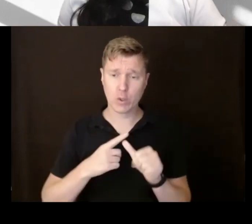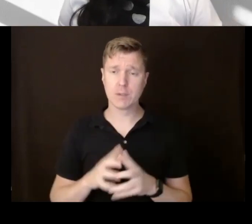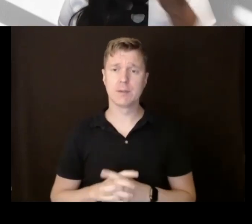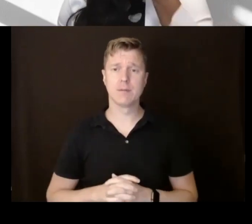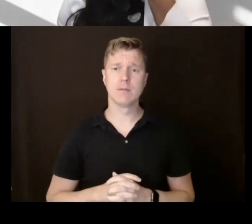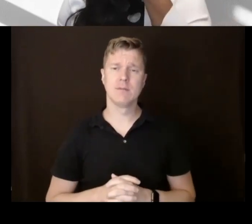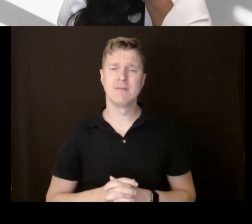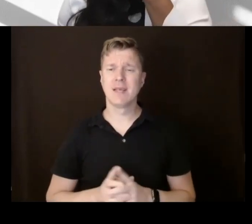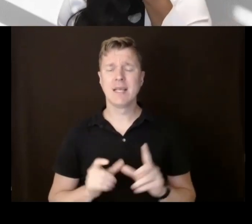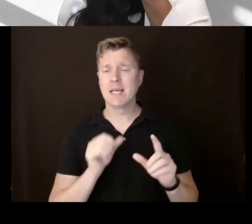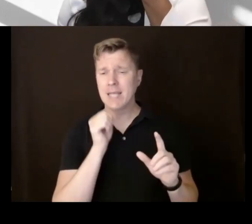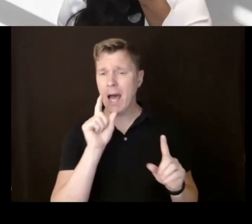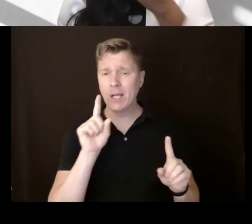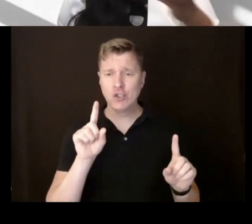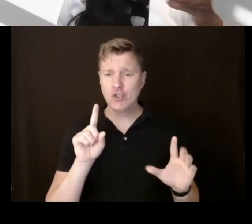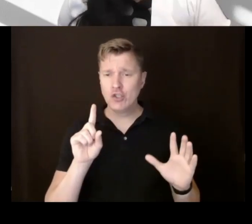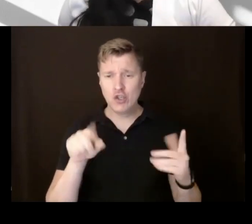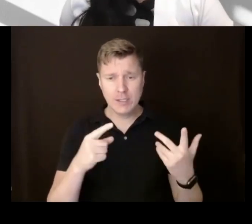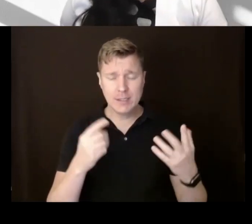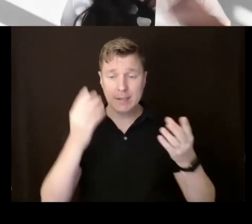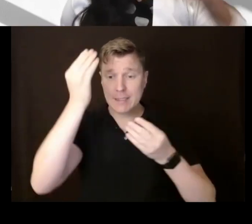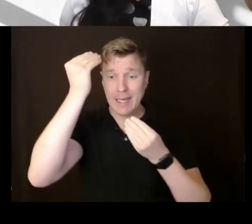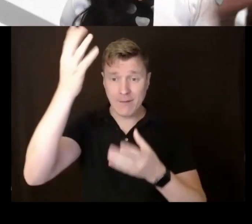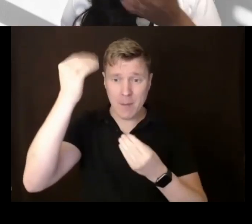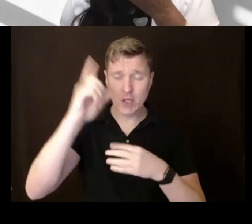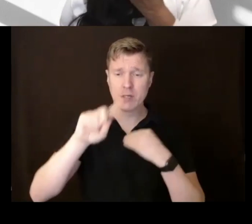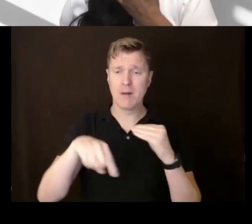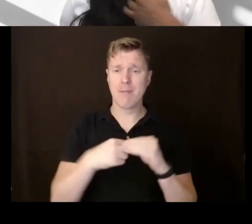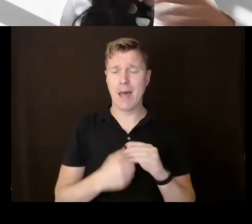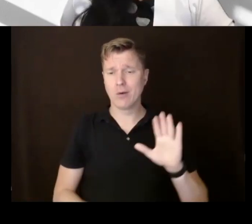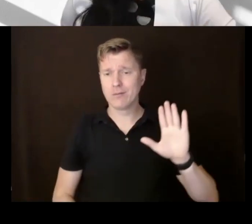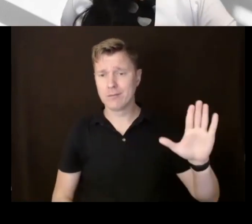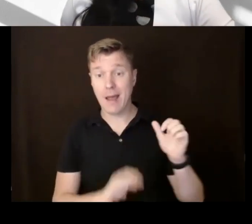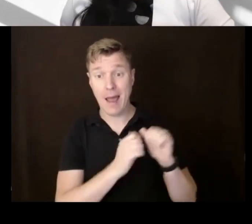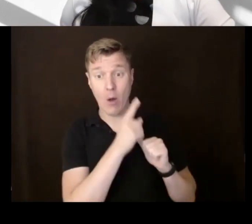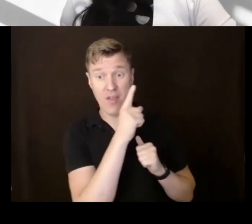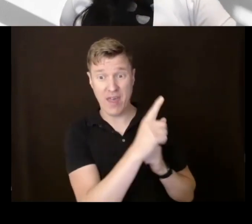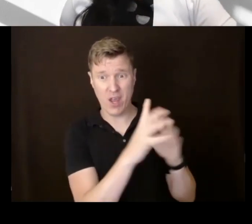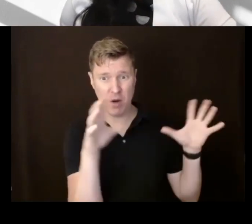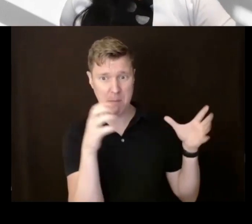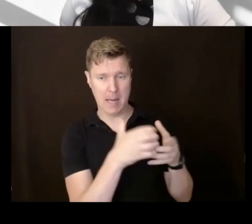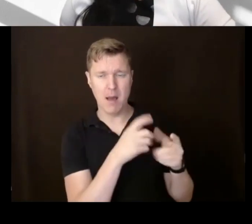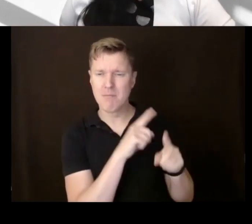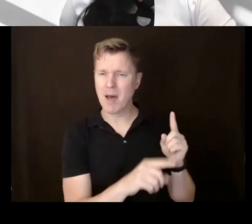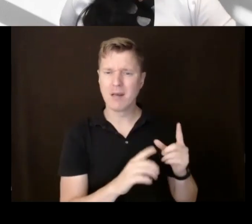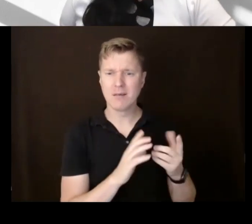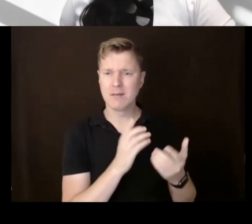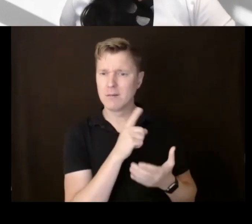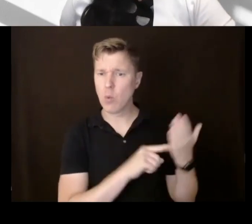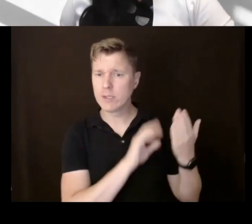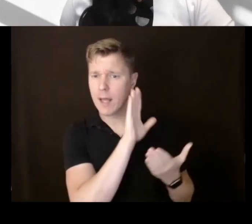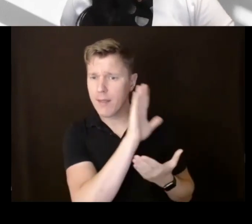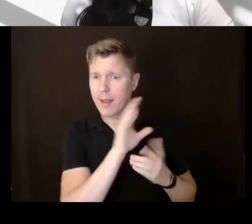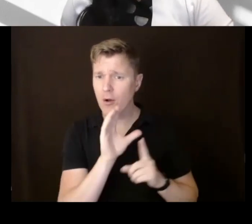So not just information about how they're made up, but also about what their culture is. You know,